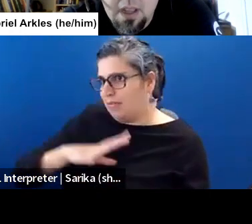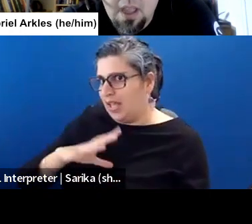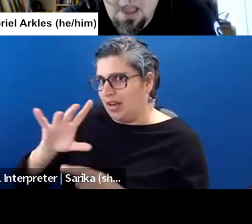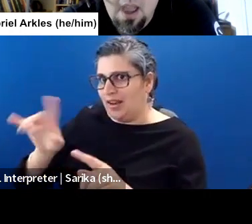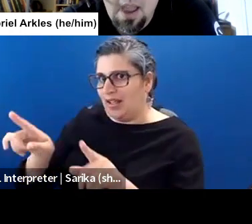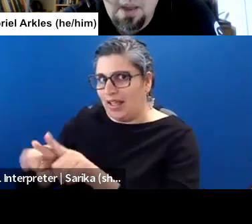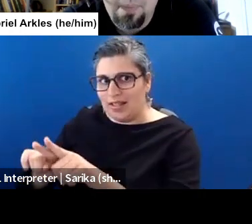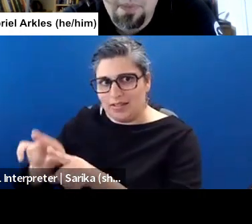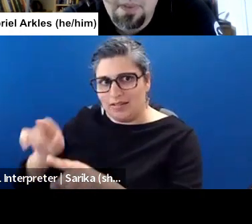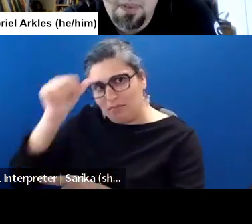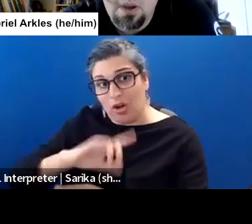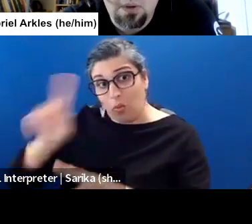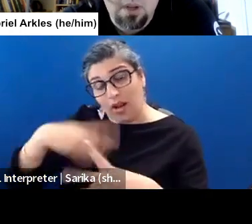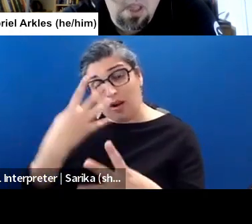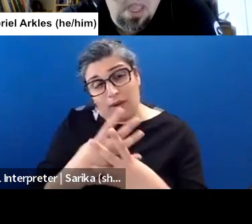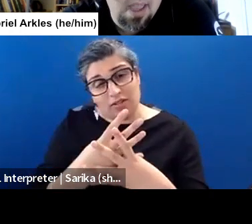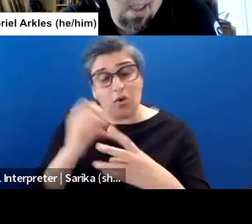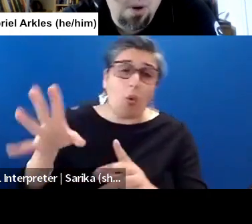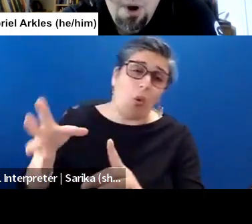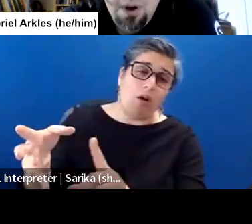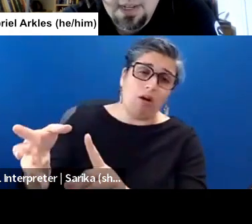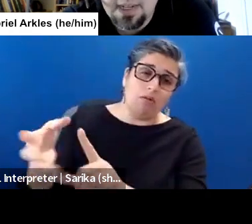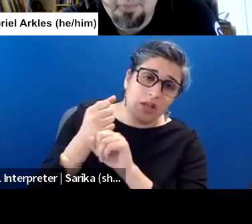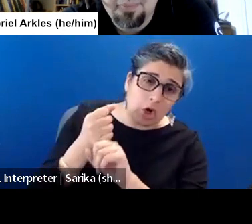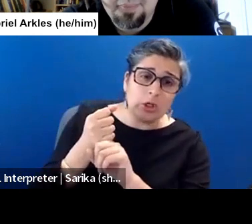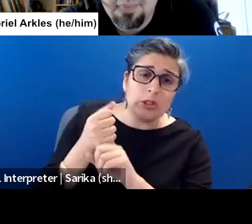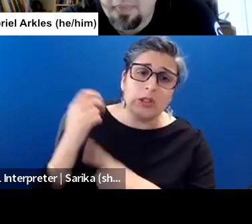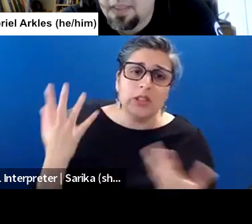incarcerated. So